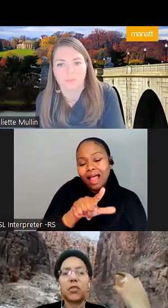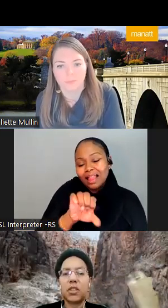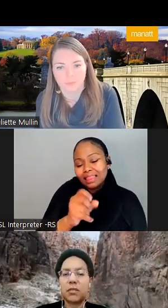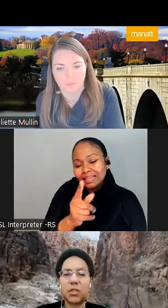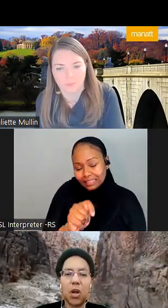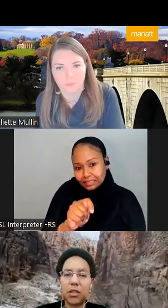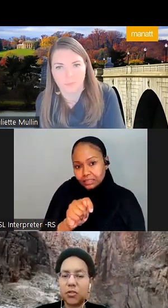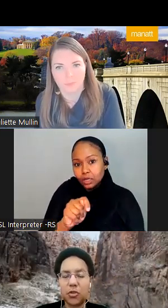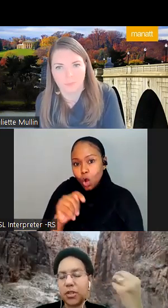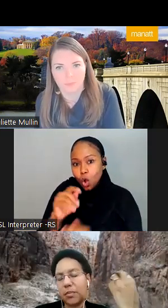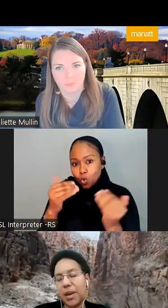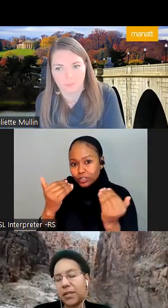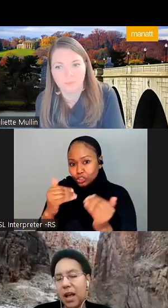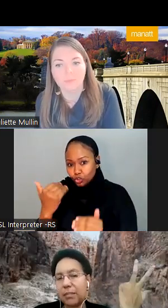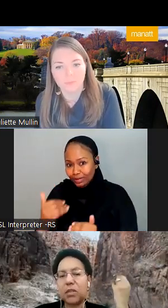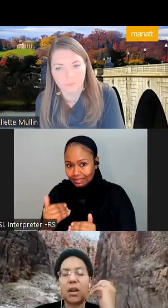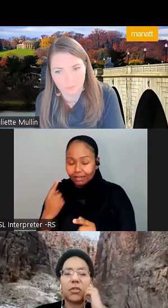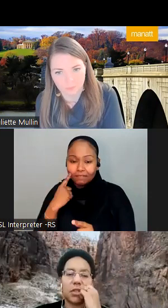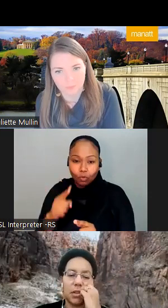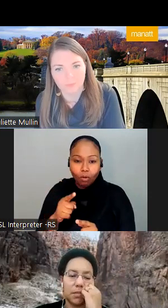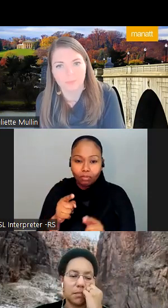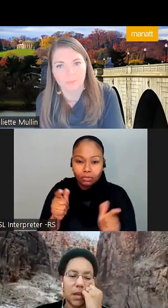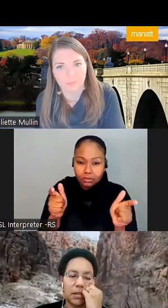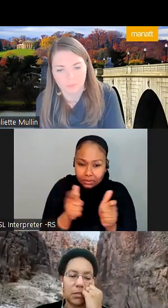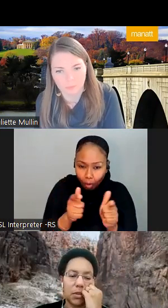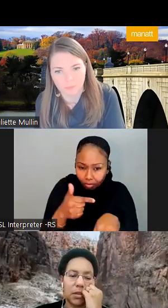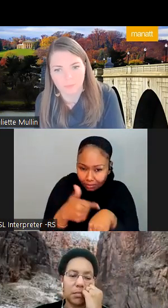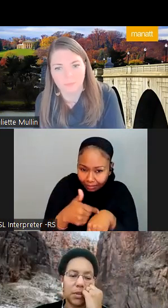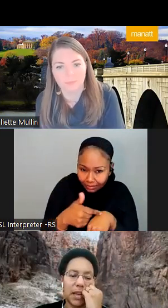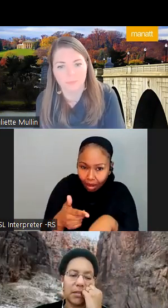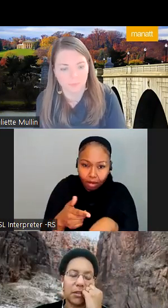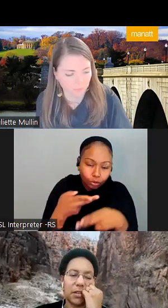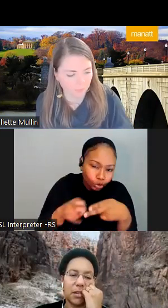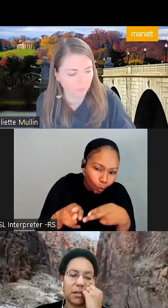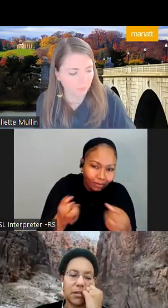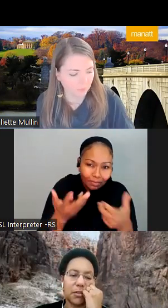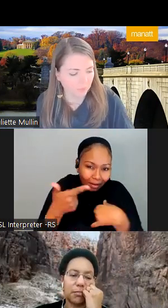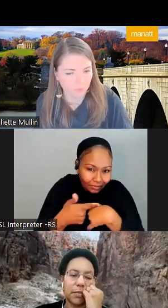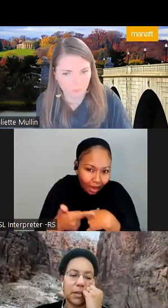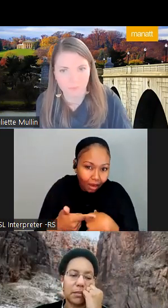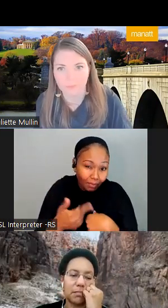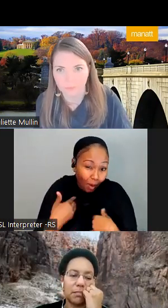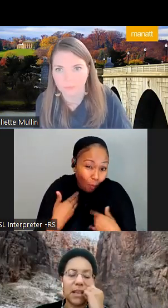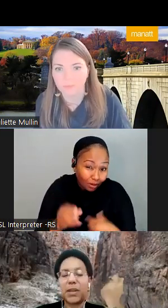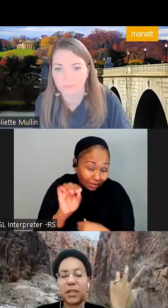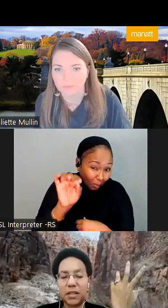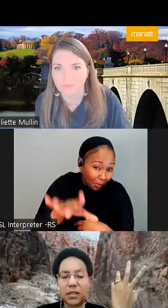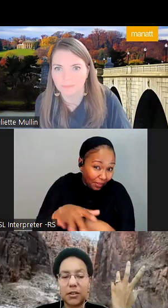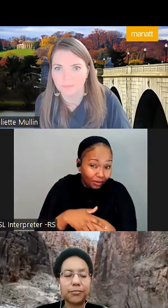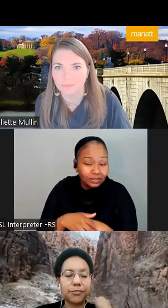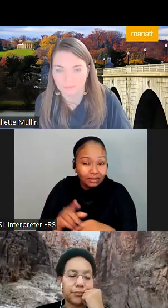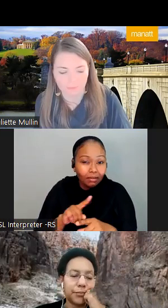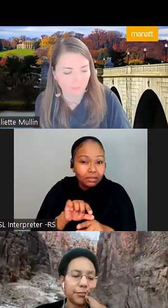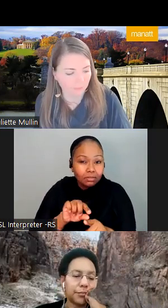measures for the smallest or shortest amount of time. So I just wanted to put that out there as another aspect to